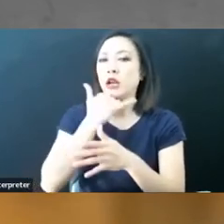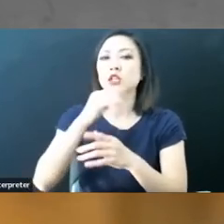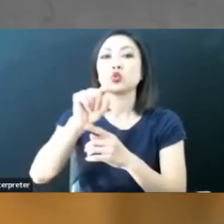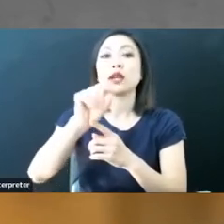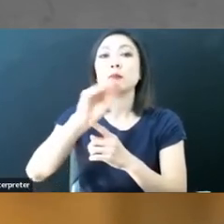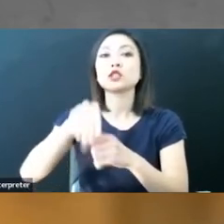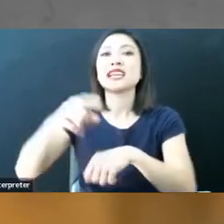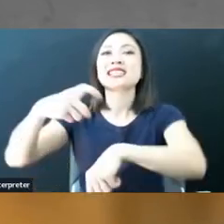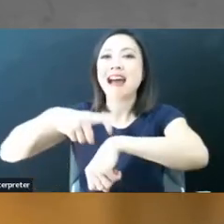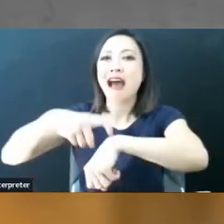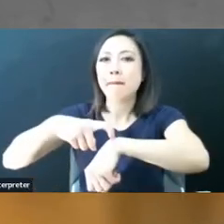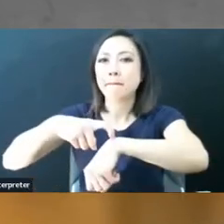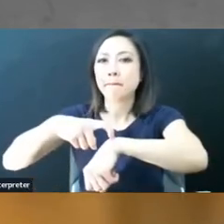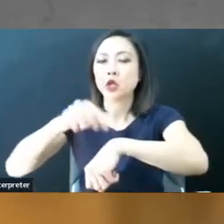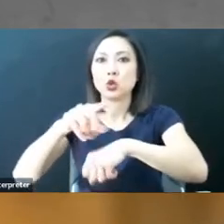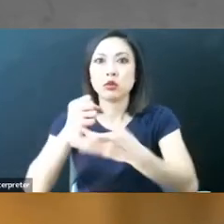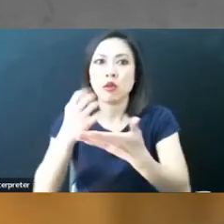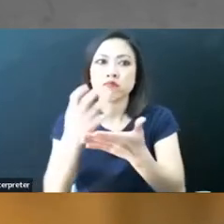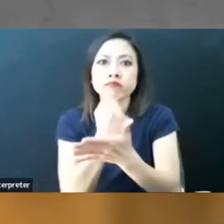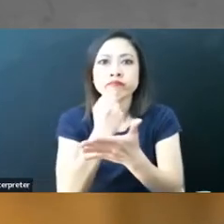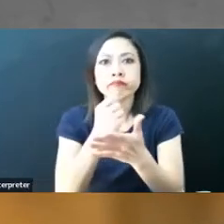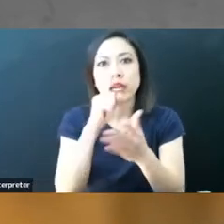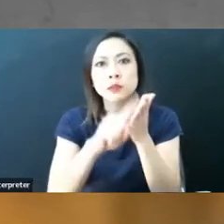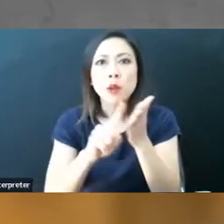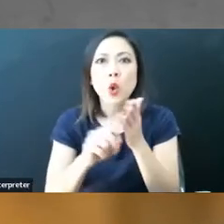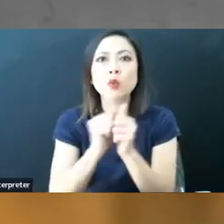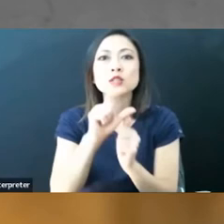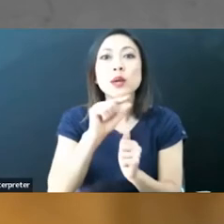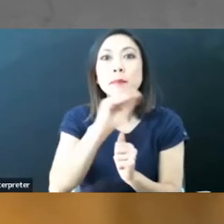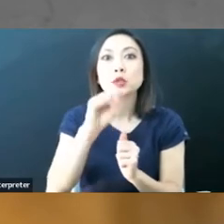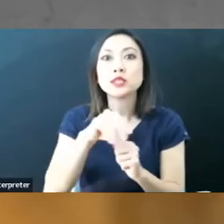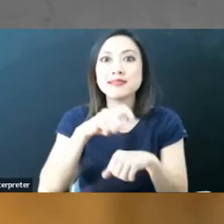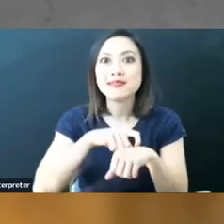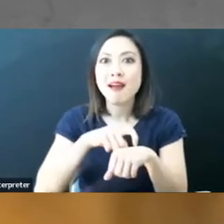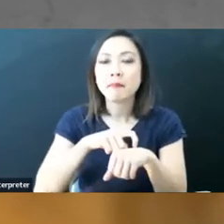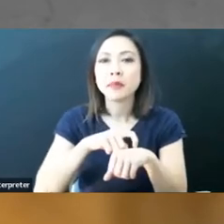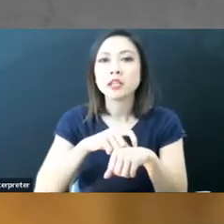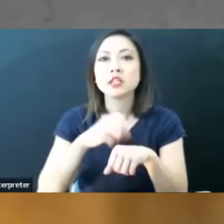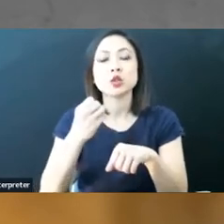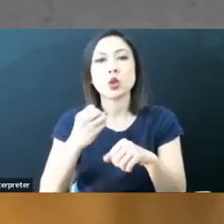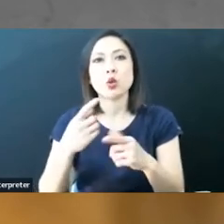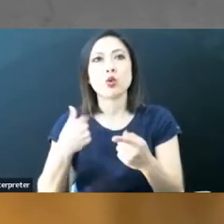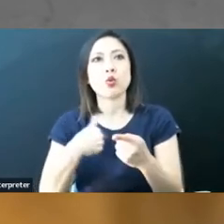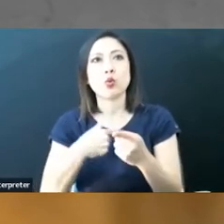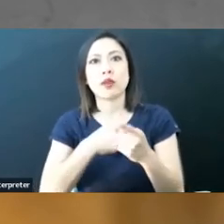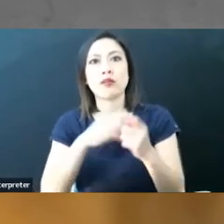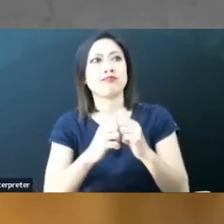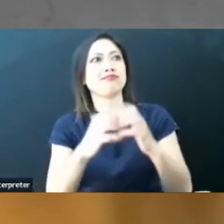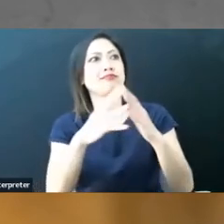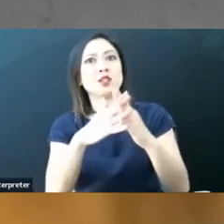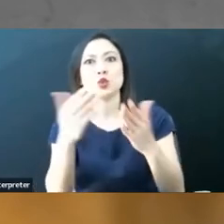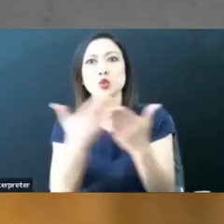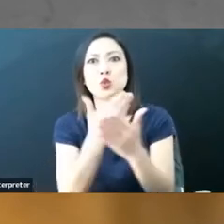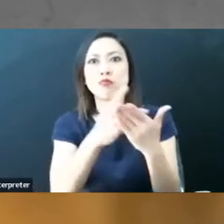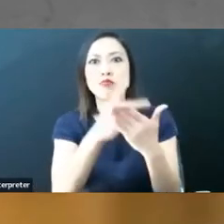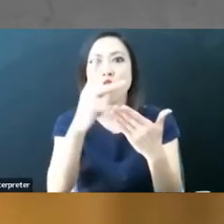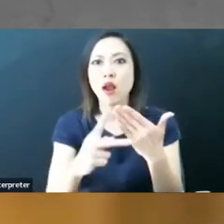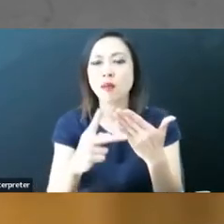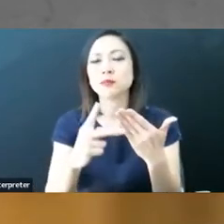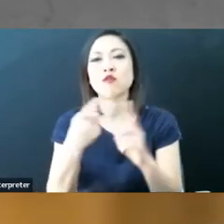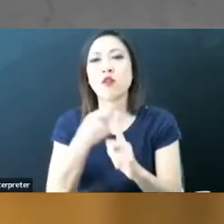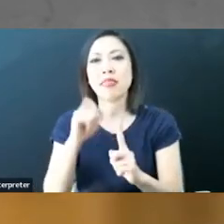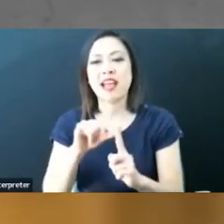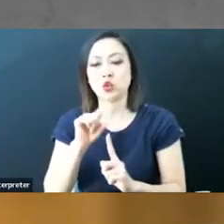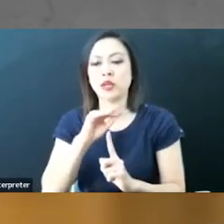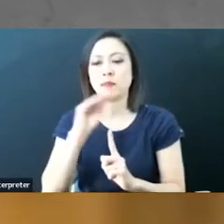go do it elsewhere and get funded. And so things like Gmail came out of 20% time. We then concluded that actually you need more